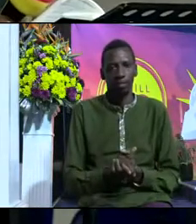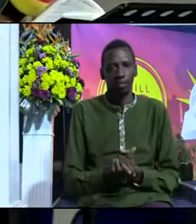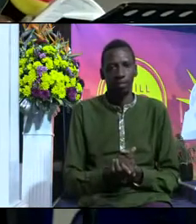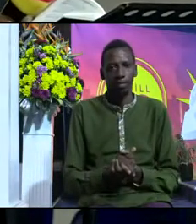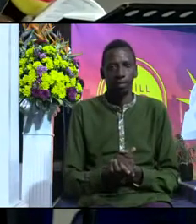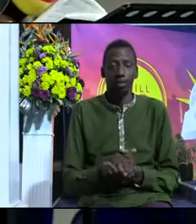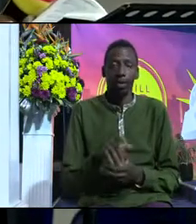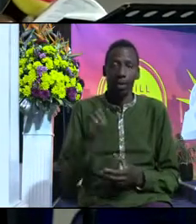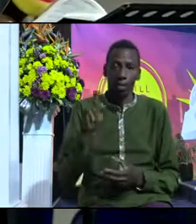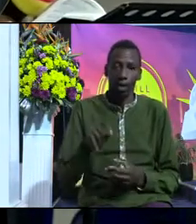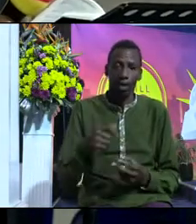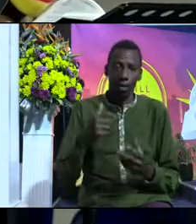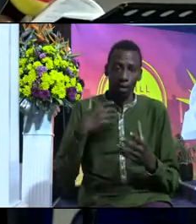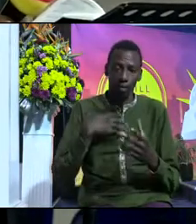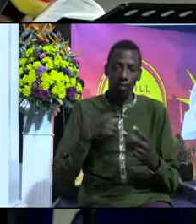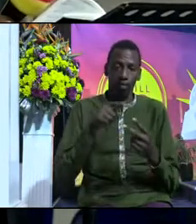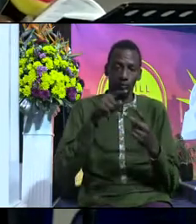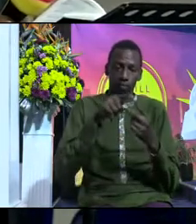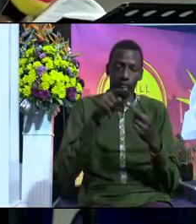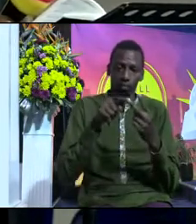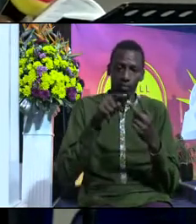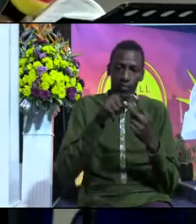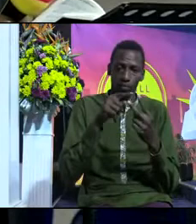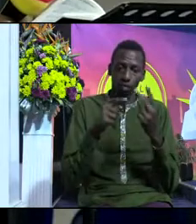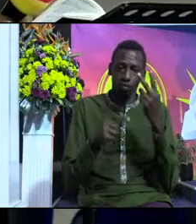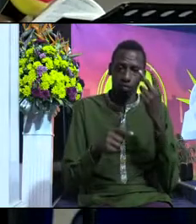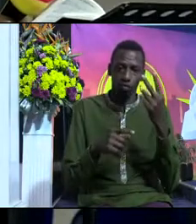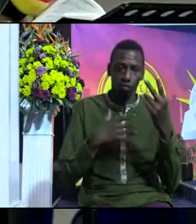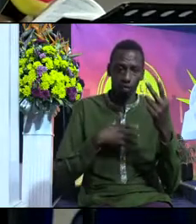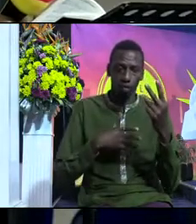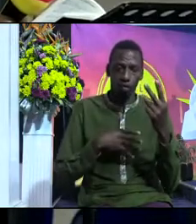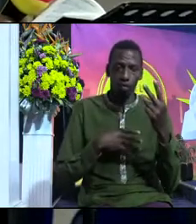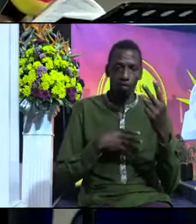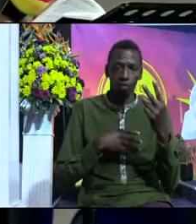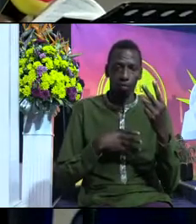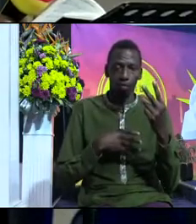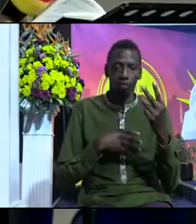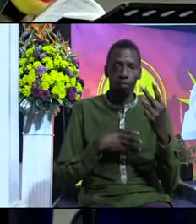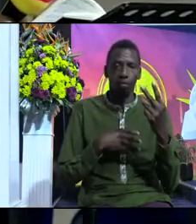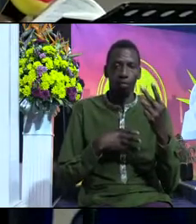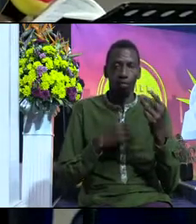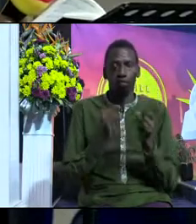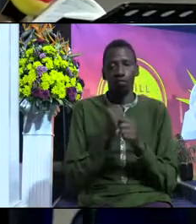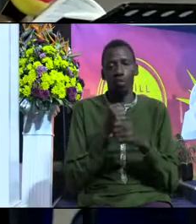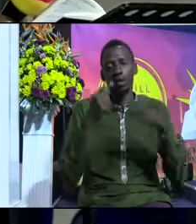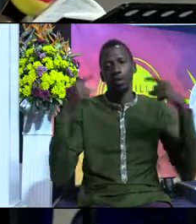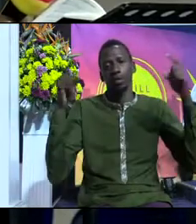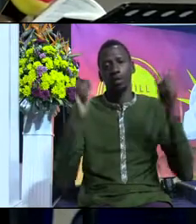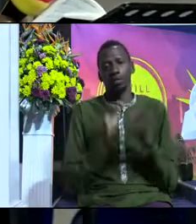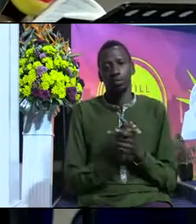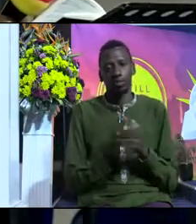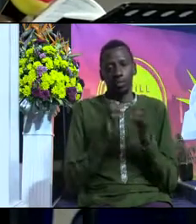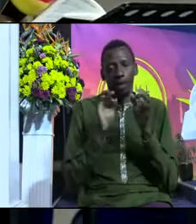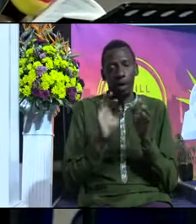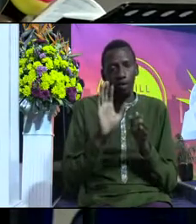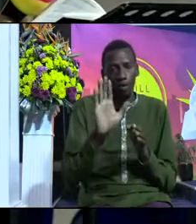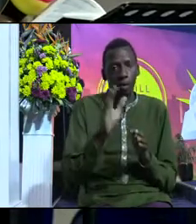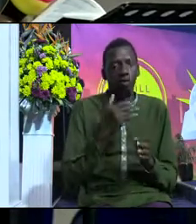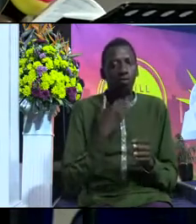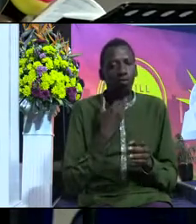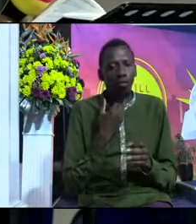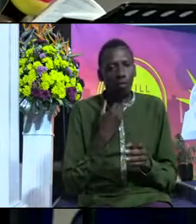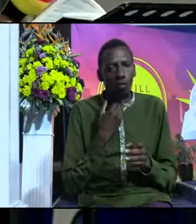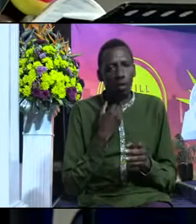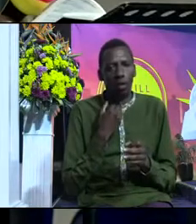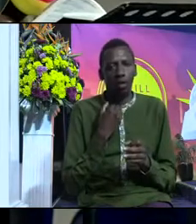It takes two to make it. It is your desire tonight to turn your